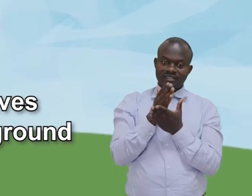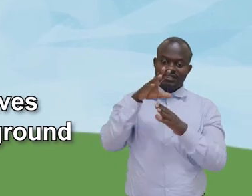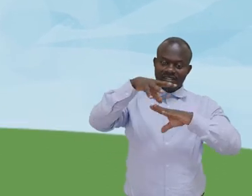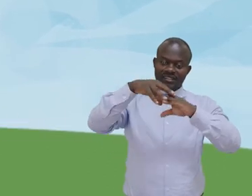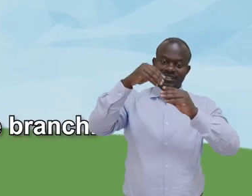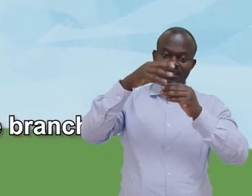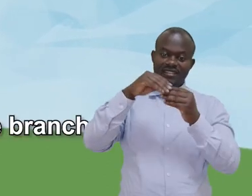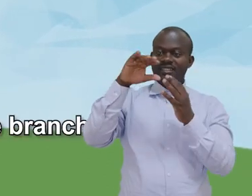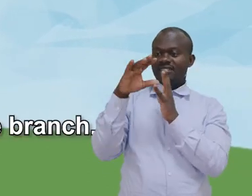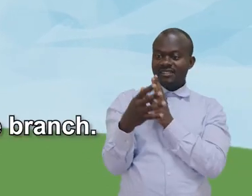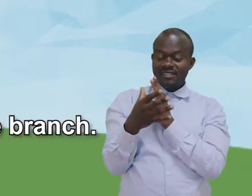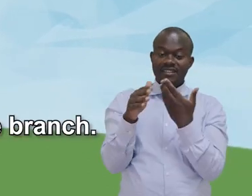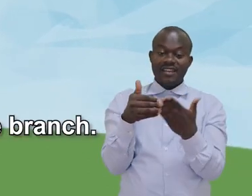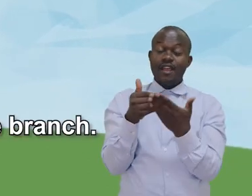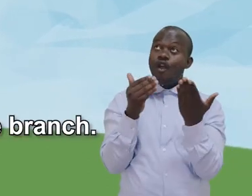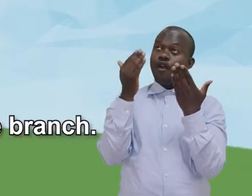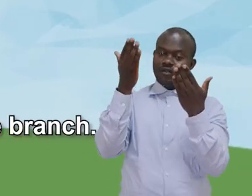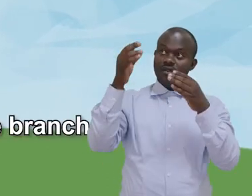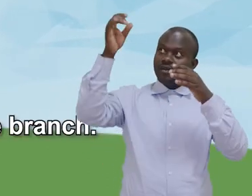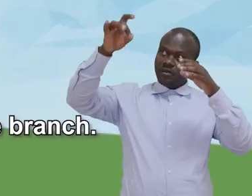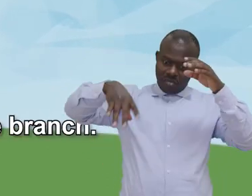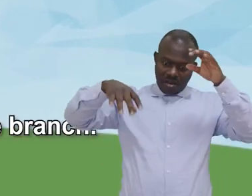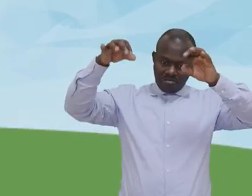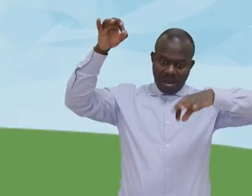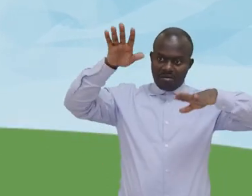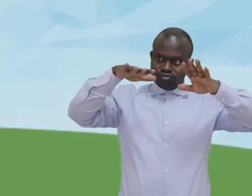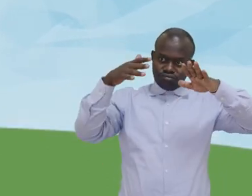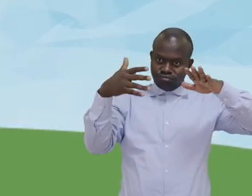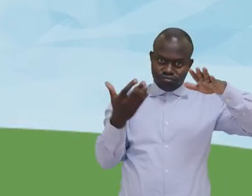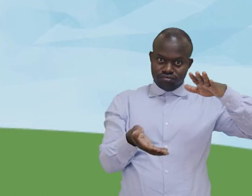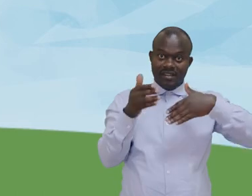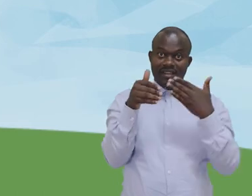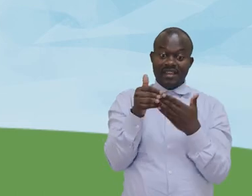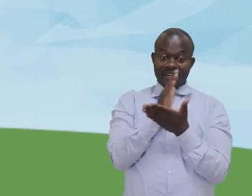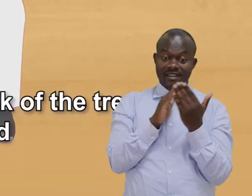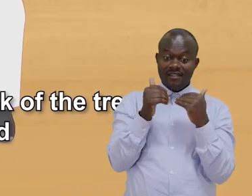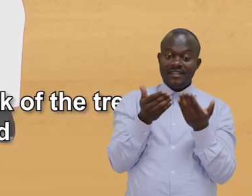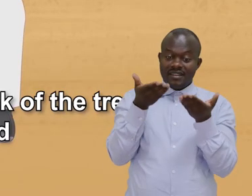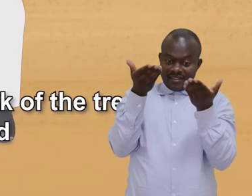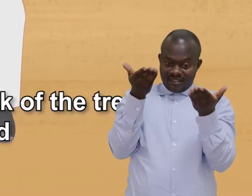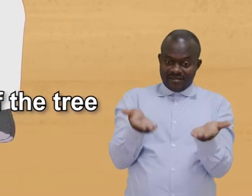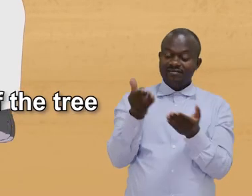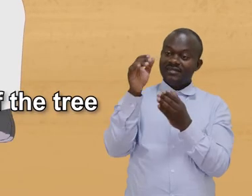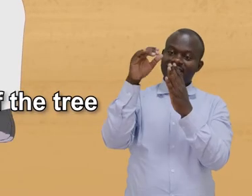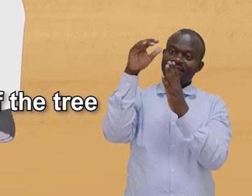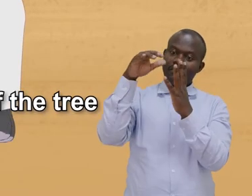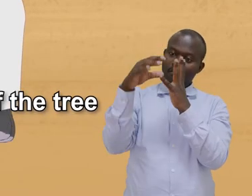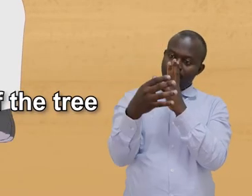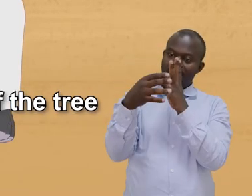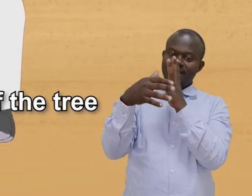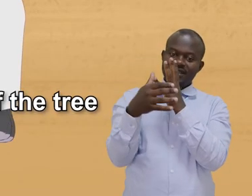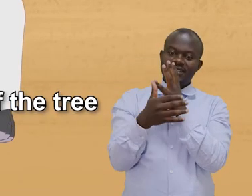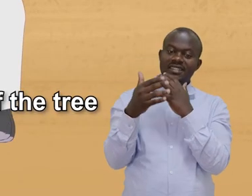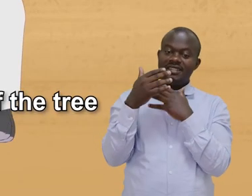leaves on the ground. Yes, and the leaves are attached to the branch. It is brown.